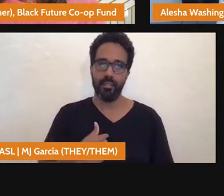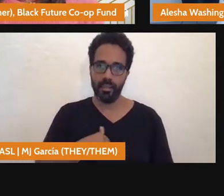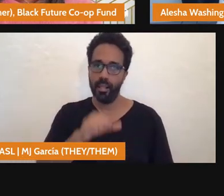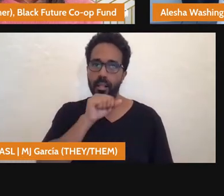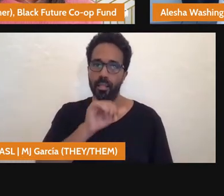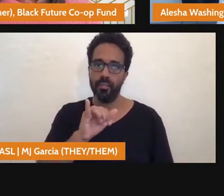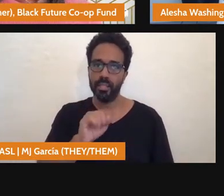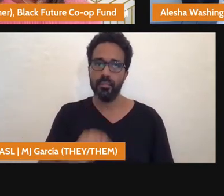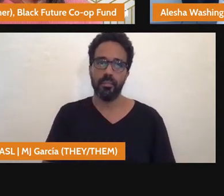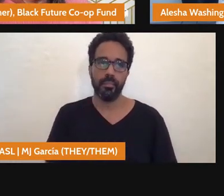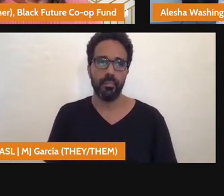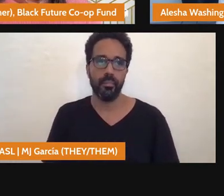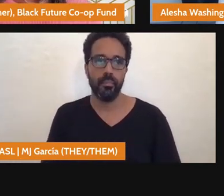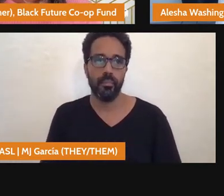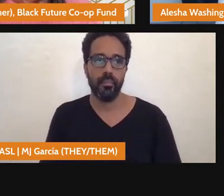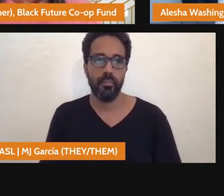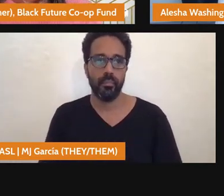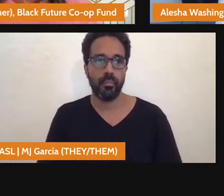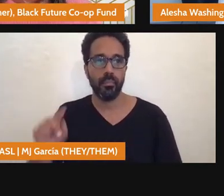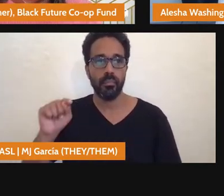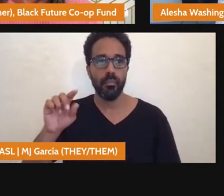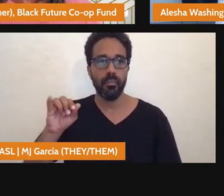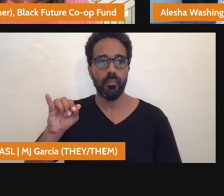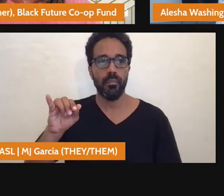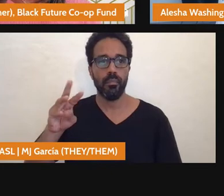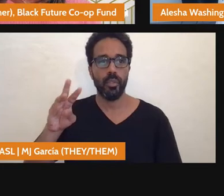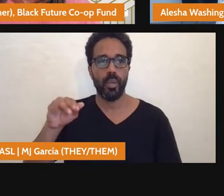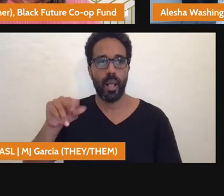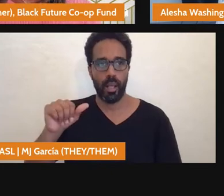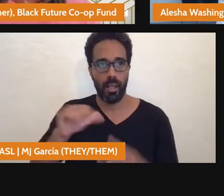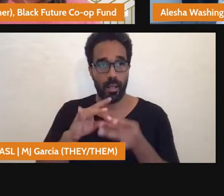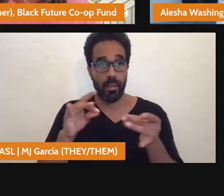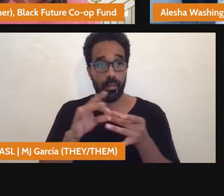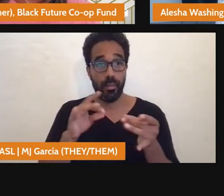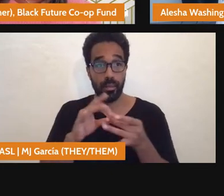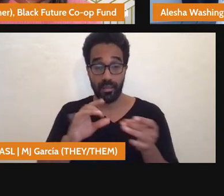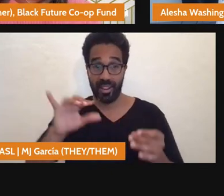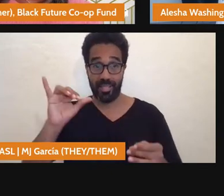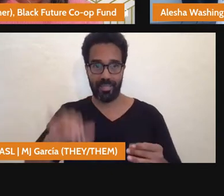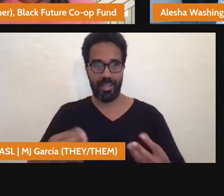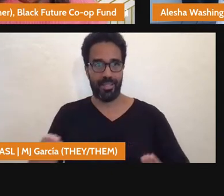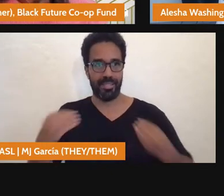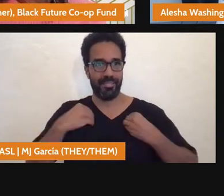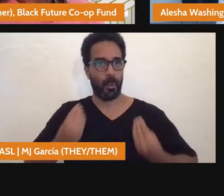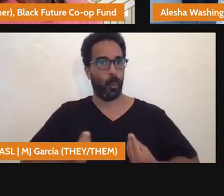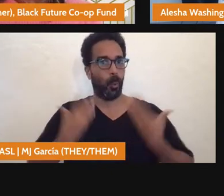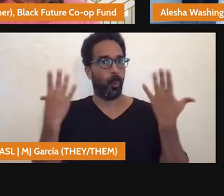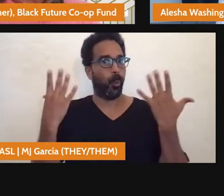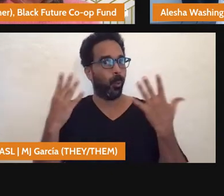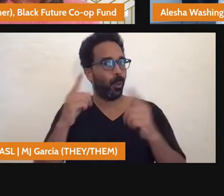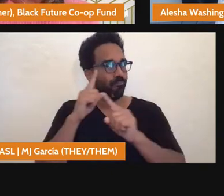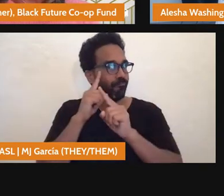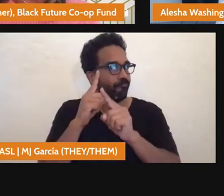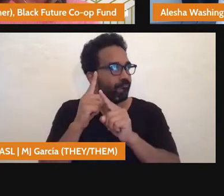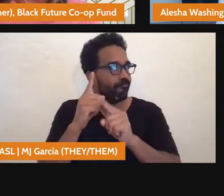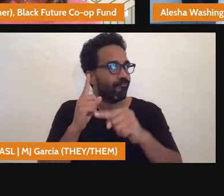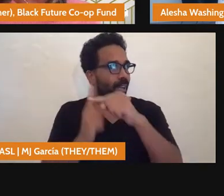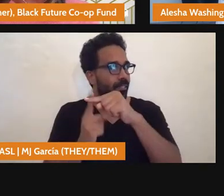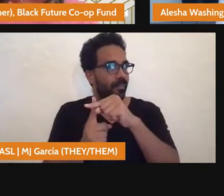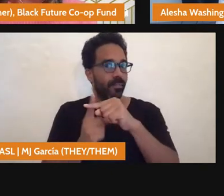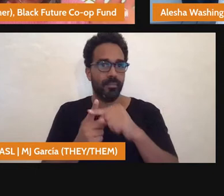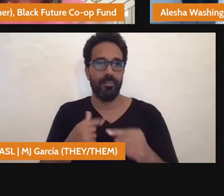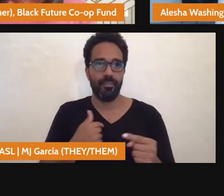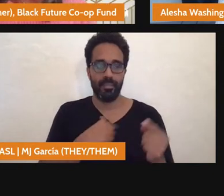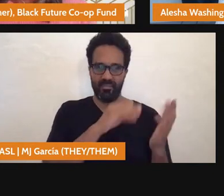It is very hopeful work, and I appreciate all of the advice. Again, I have great notes